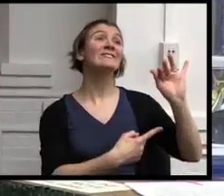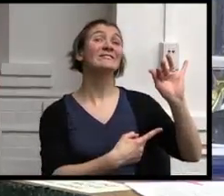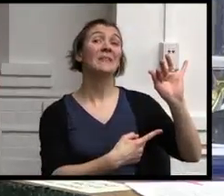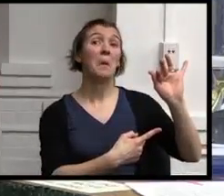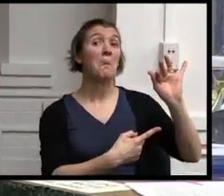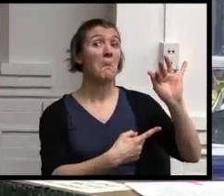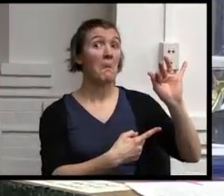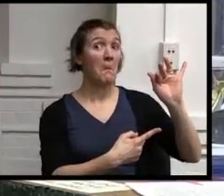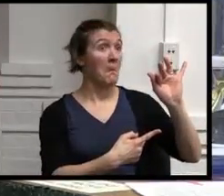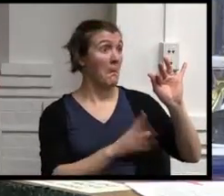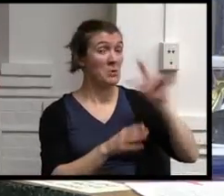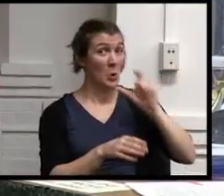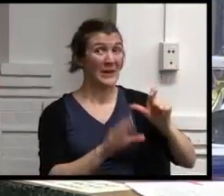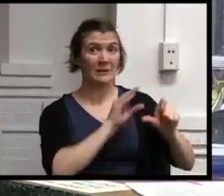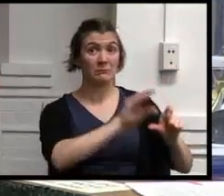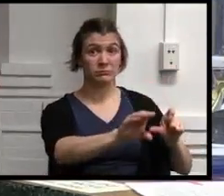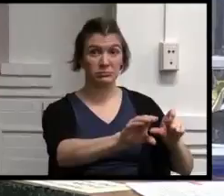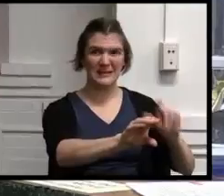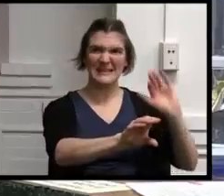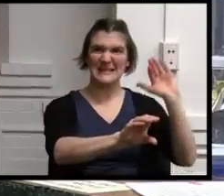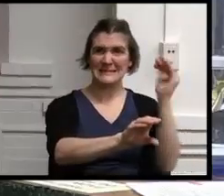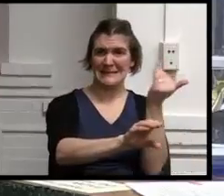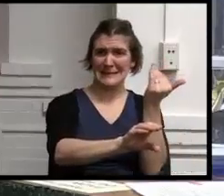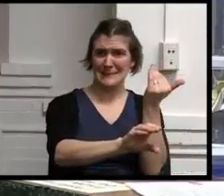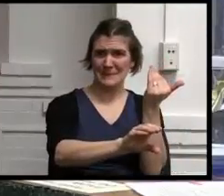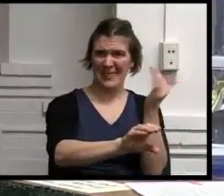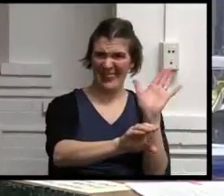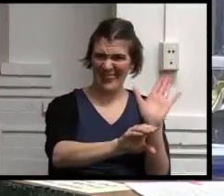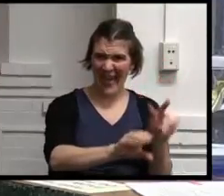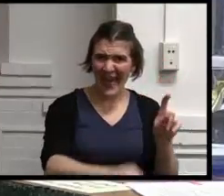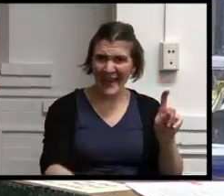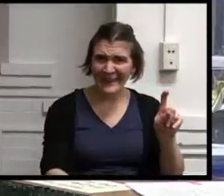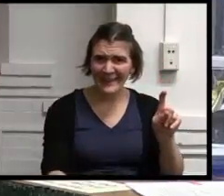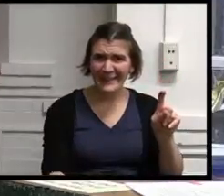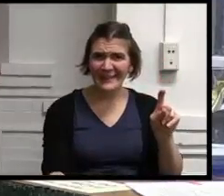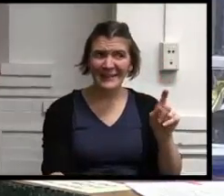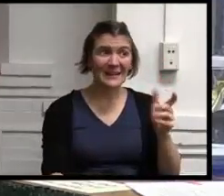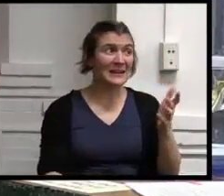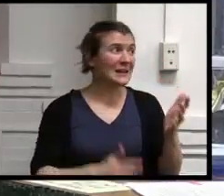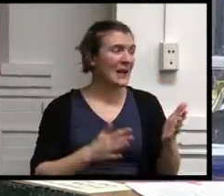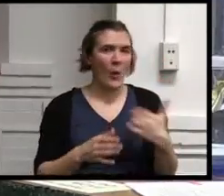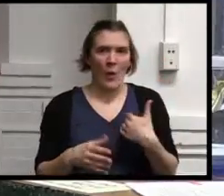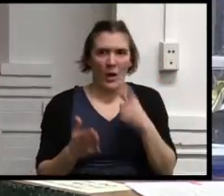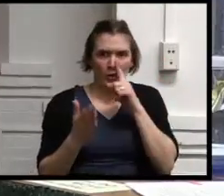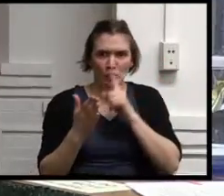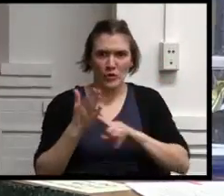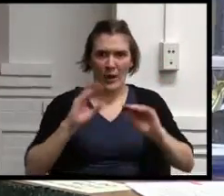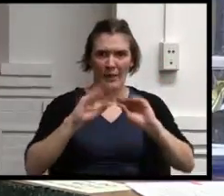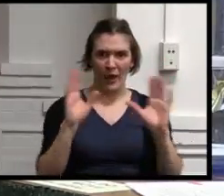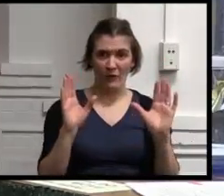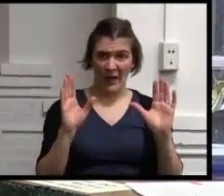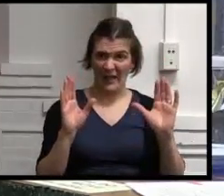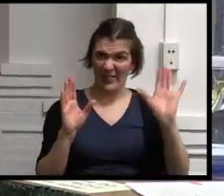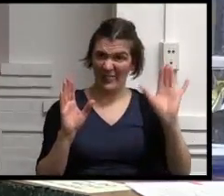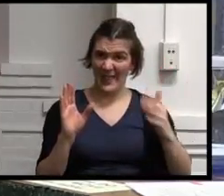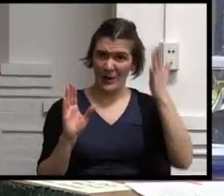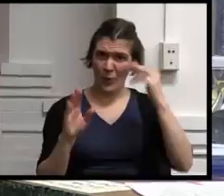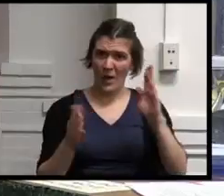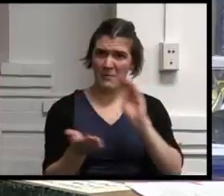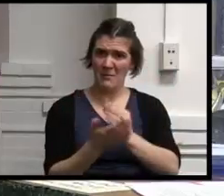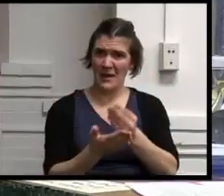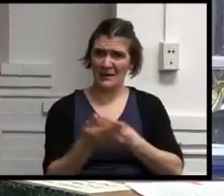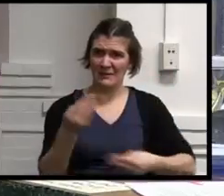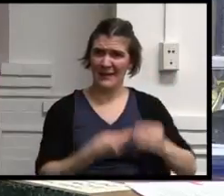do that necessary upfit. So is that what's going on? And then we should just make sure if there are similar questions before